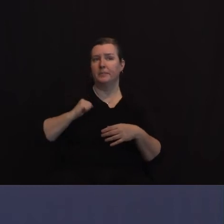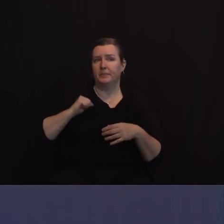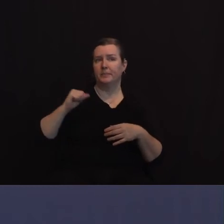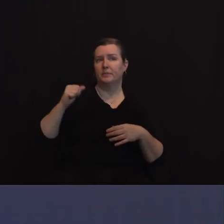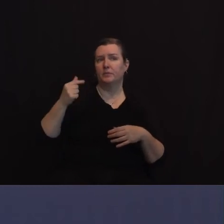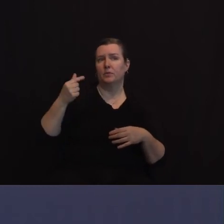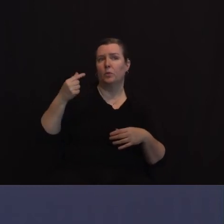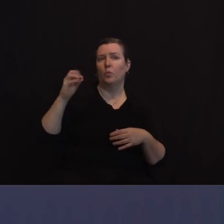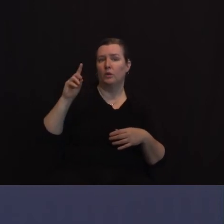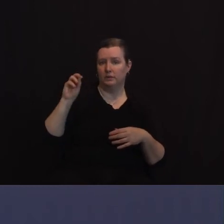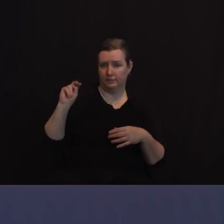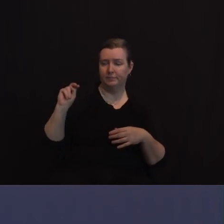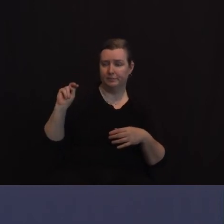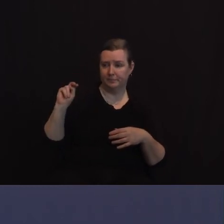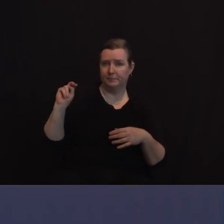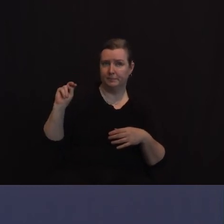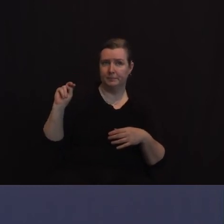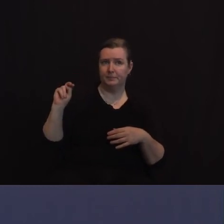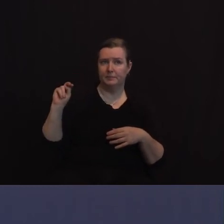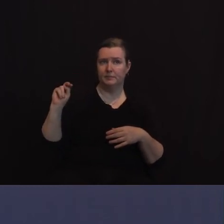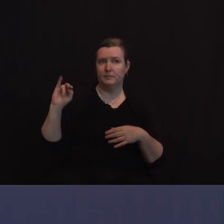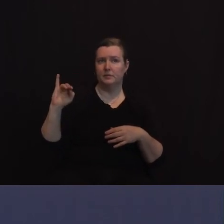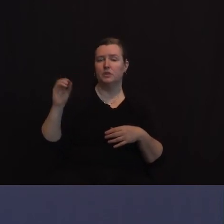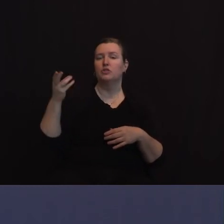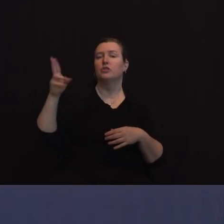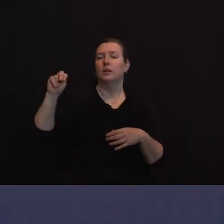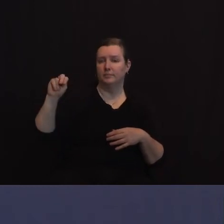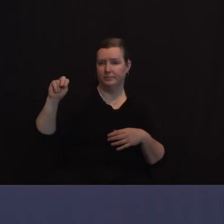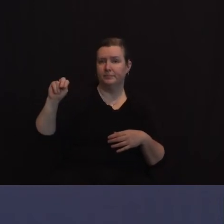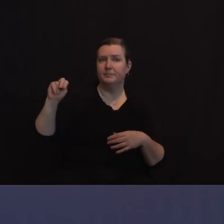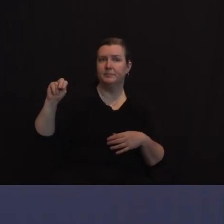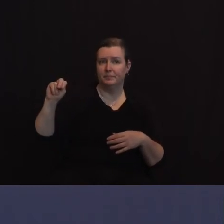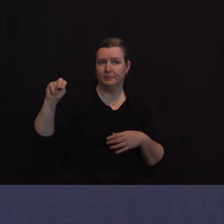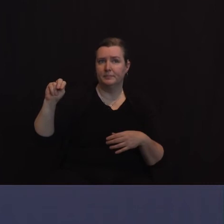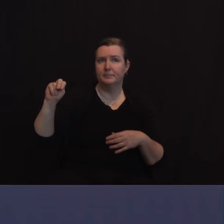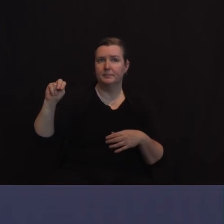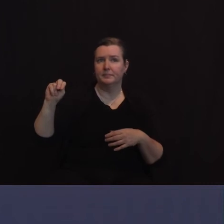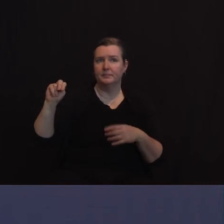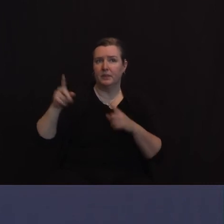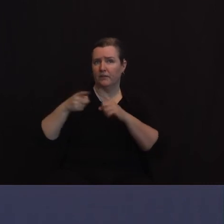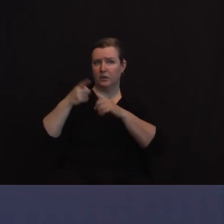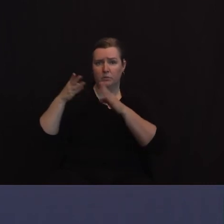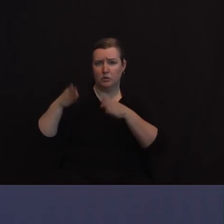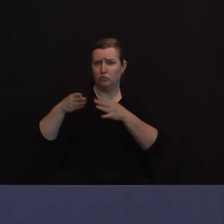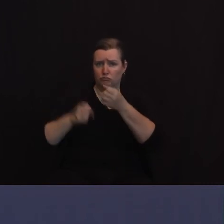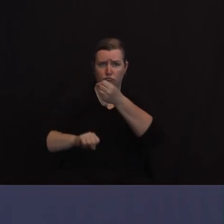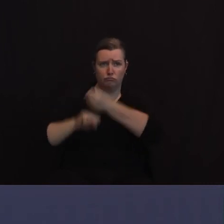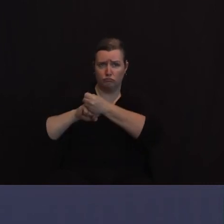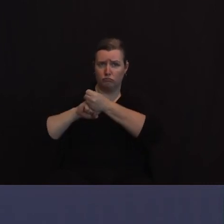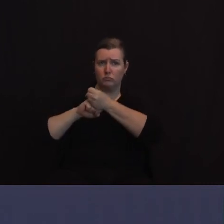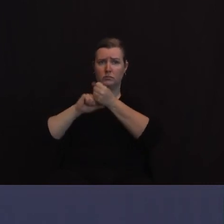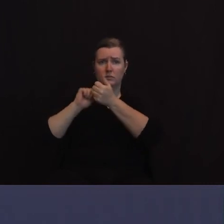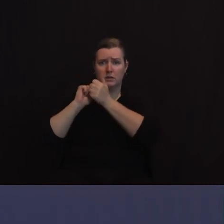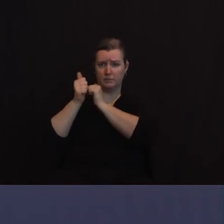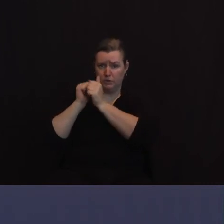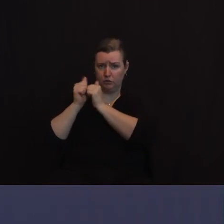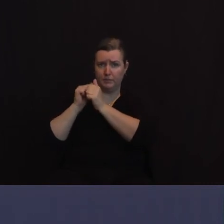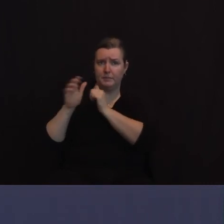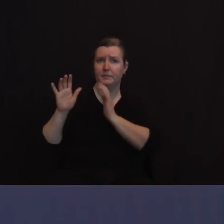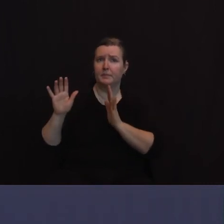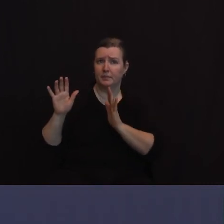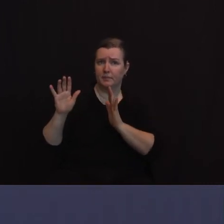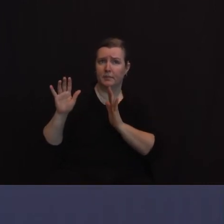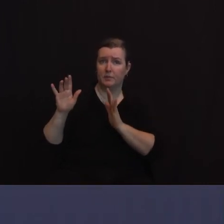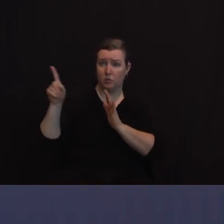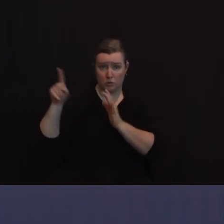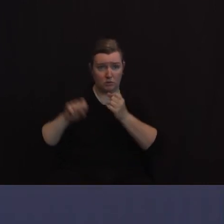your 2017 campaign. I'm wondering if, since you've endorsed Joe Cryan, if you've come around and are ready to